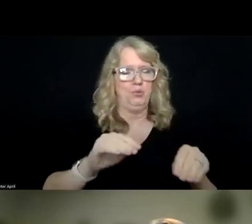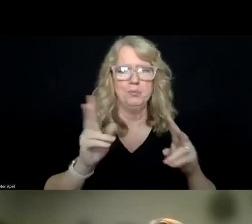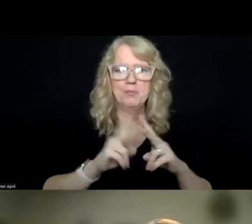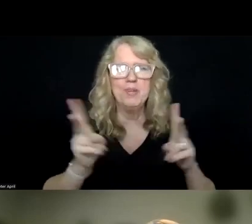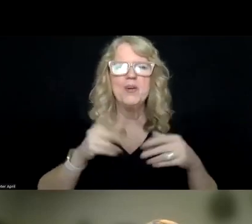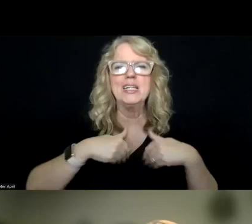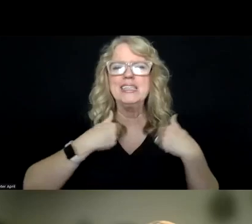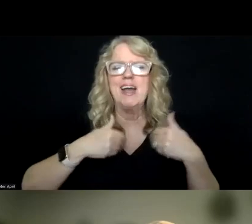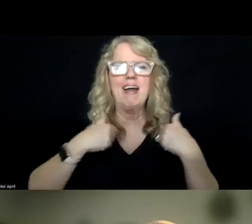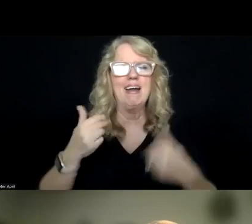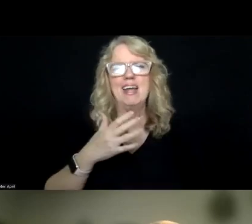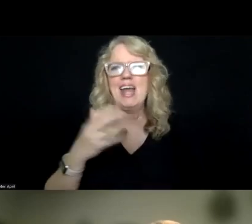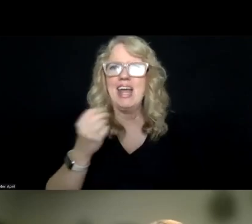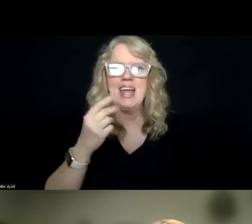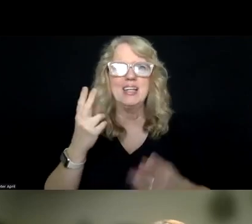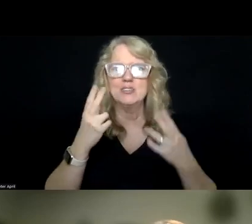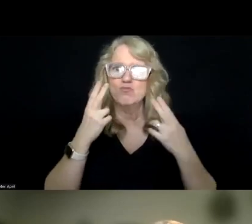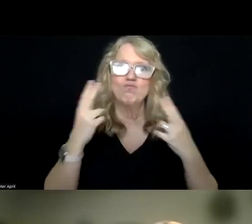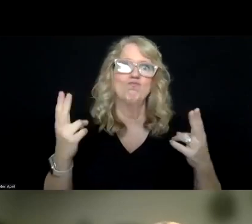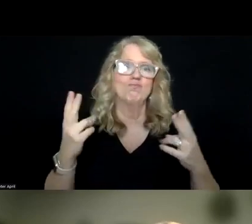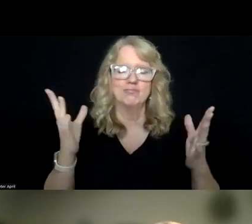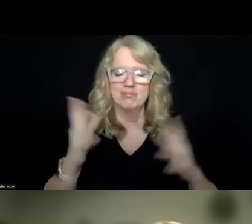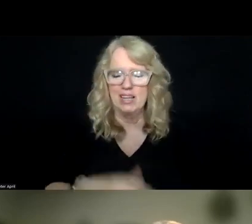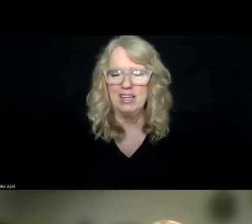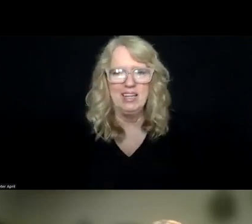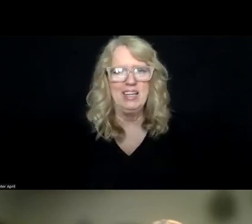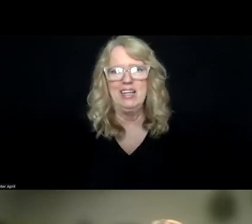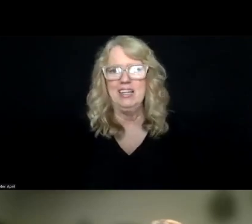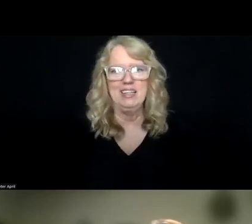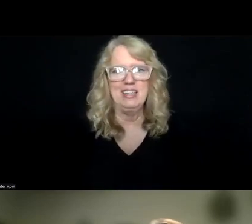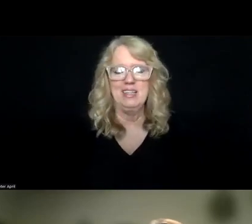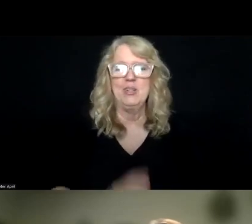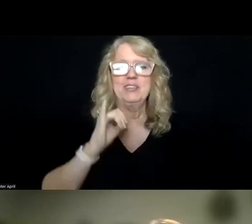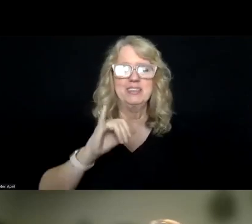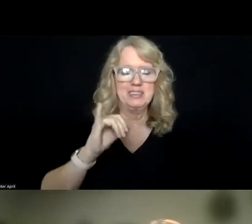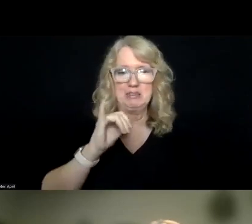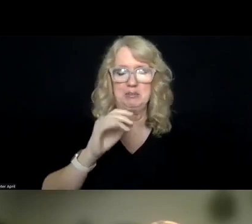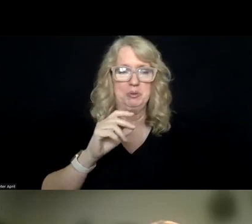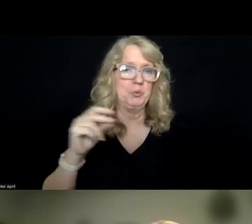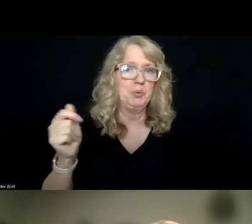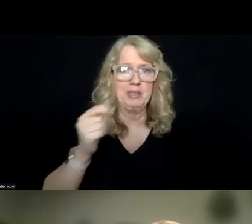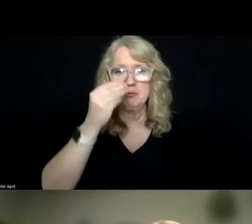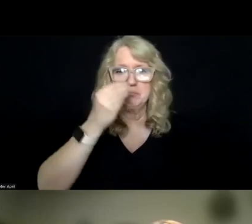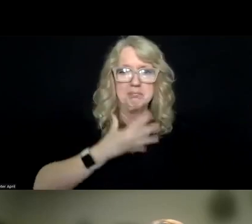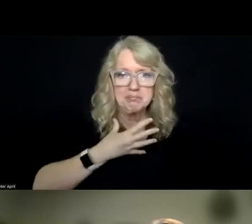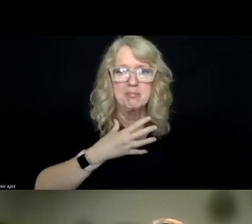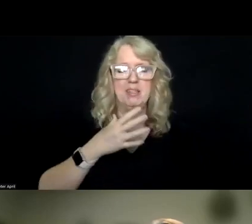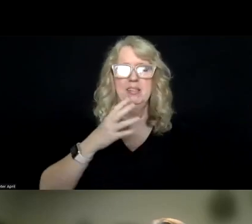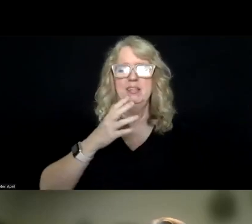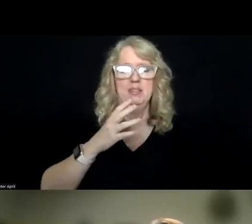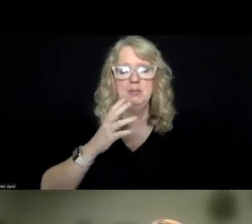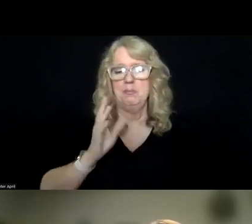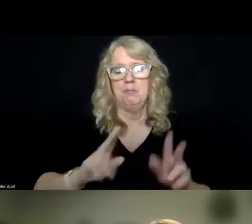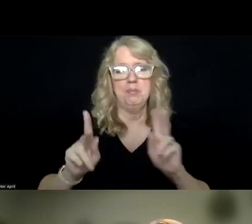and very naive, and was quickly told that basically